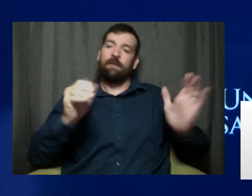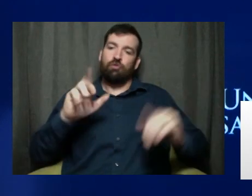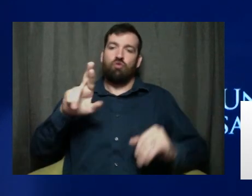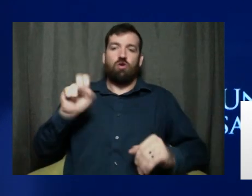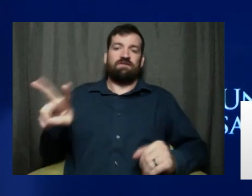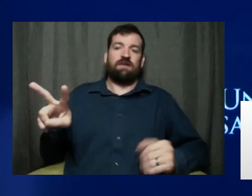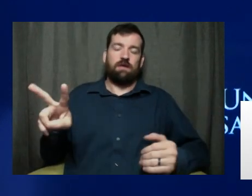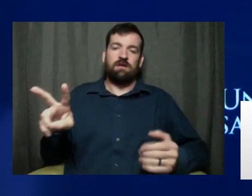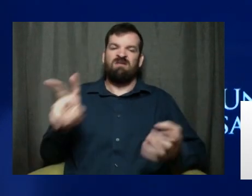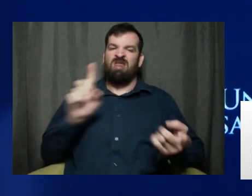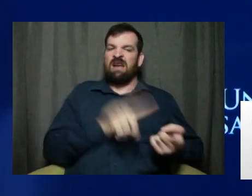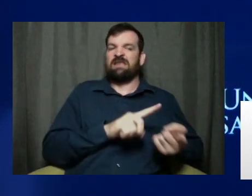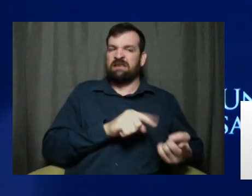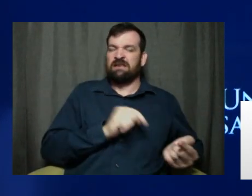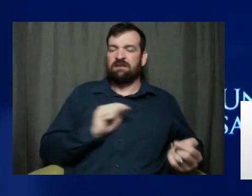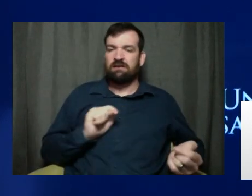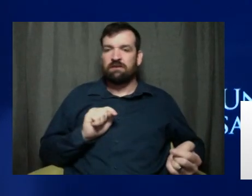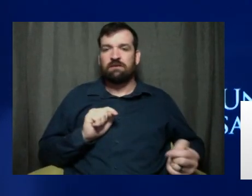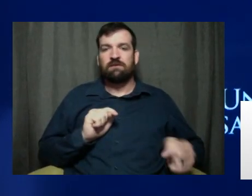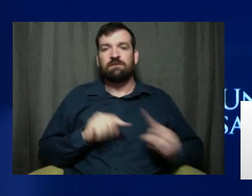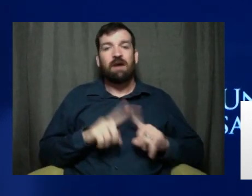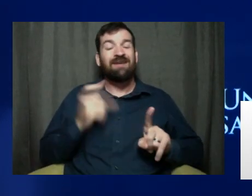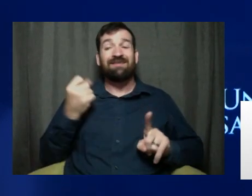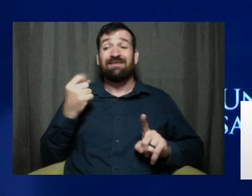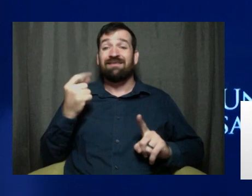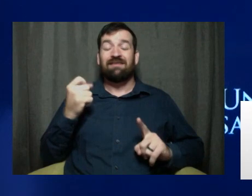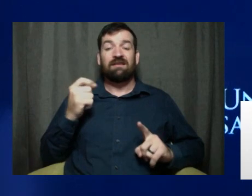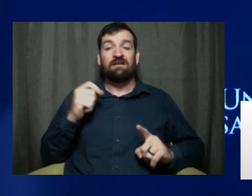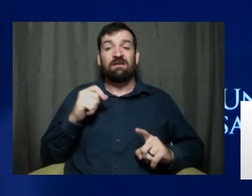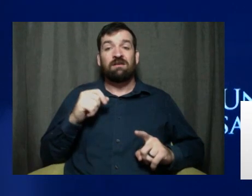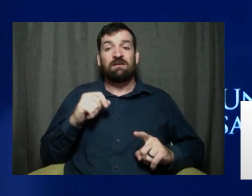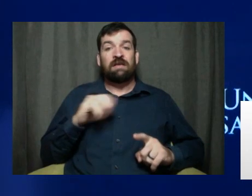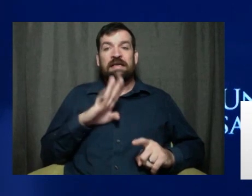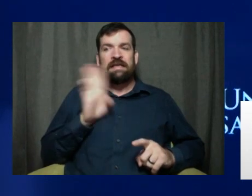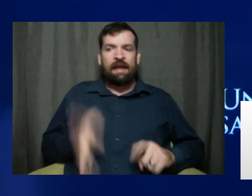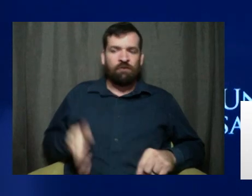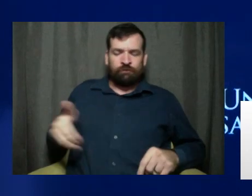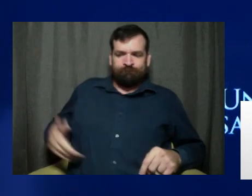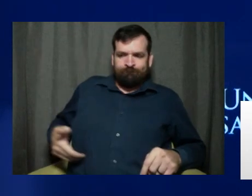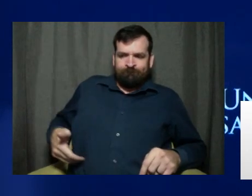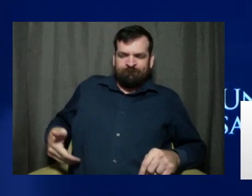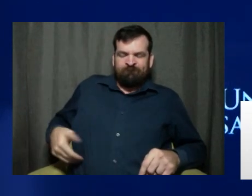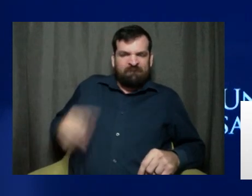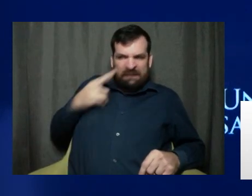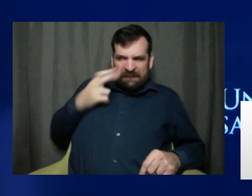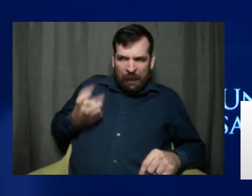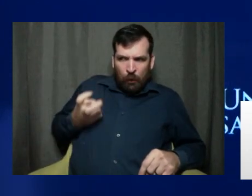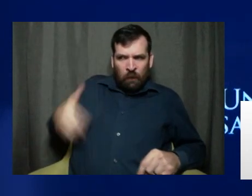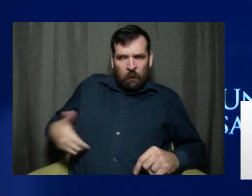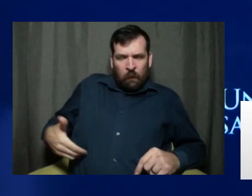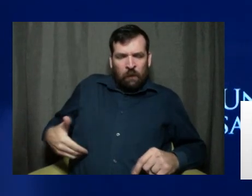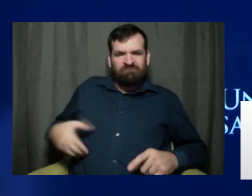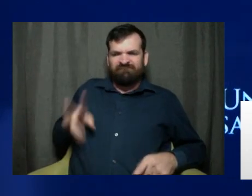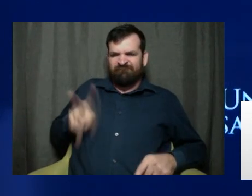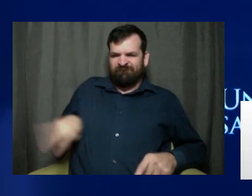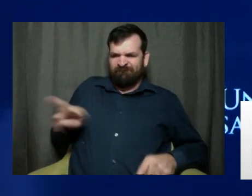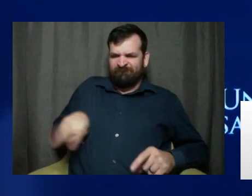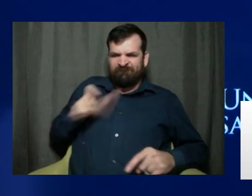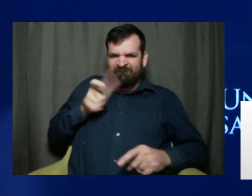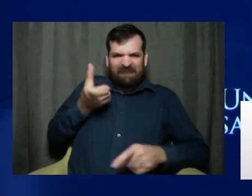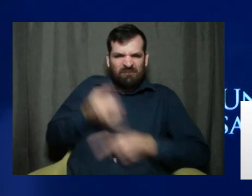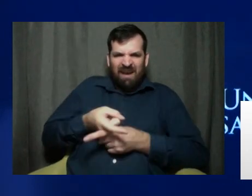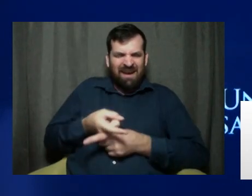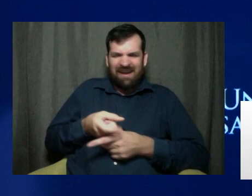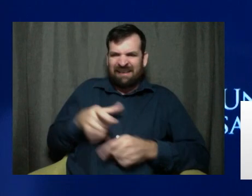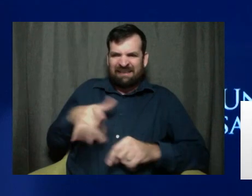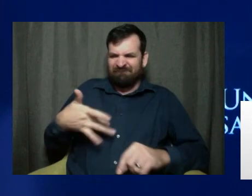RSV. But I tell you, never doubt your parent sense. If you're like, this is not right, I just don't feel this